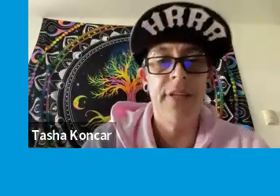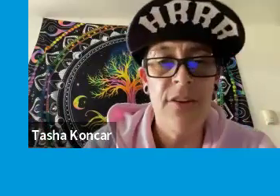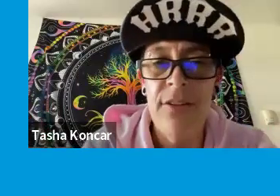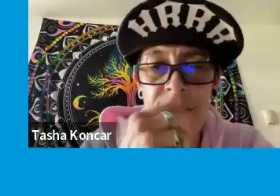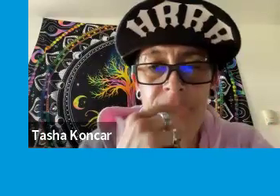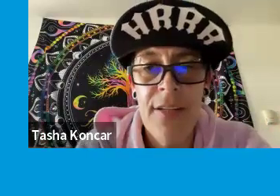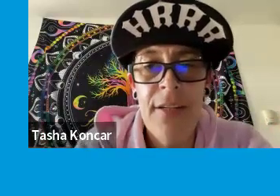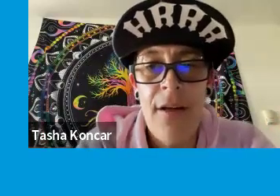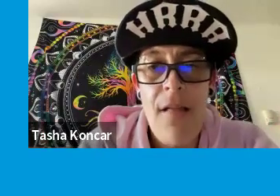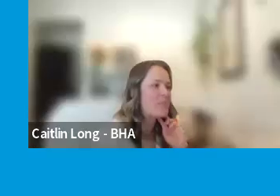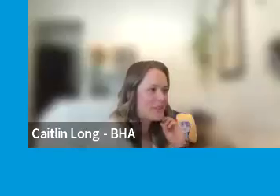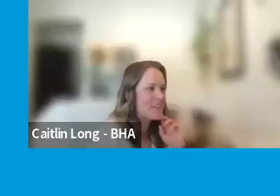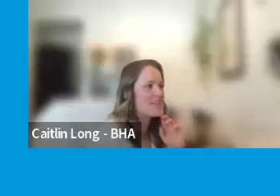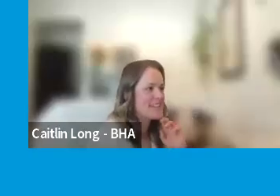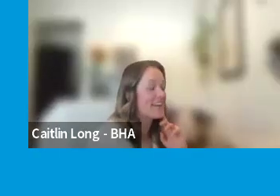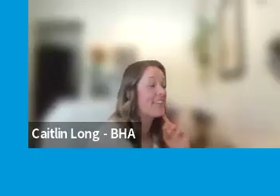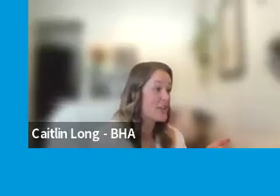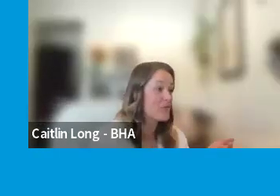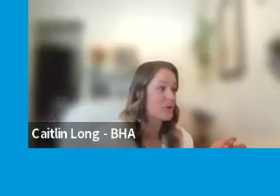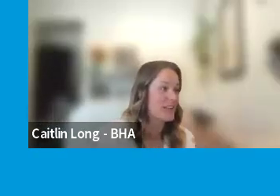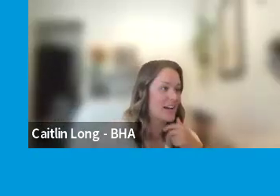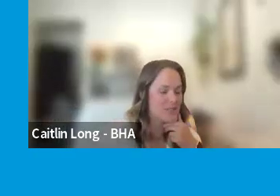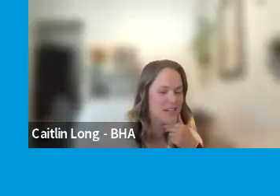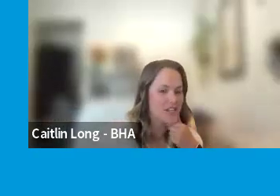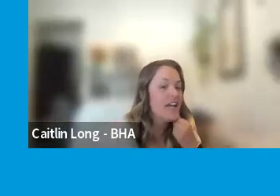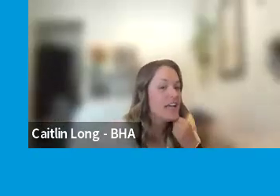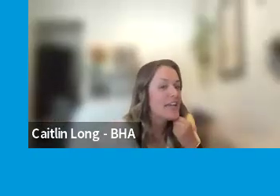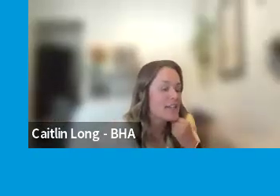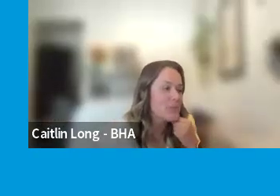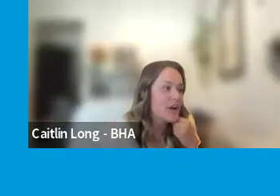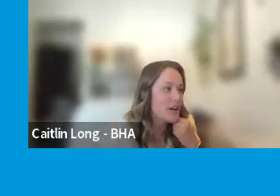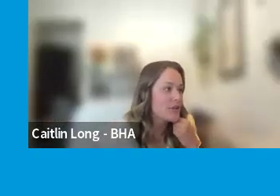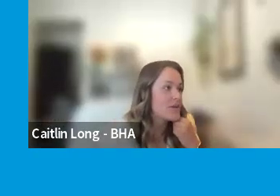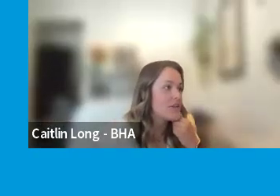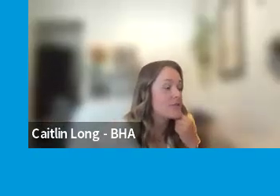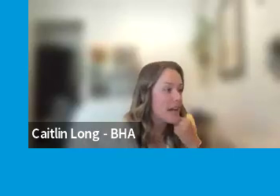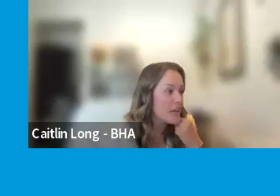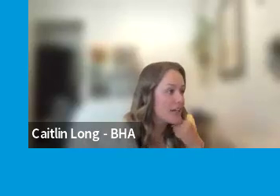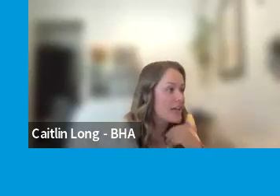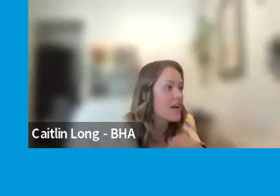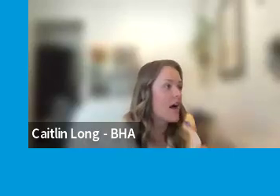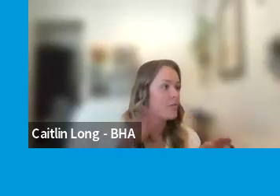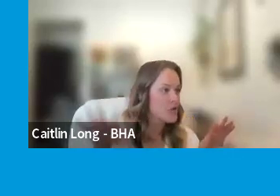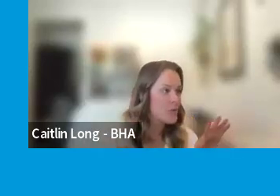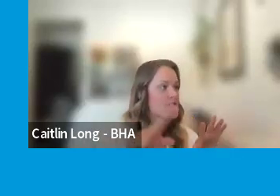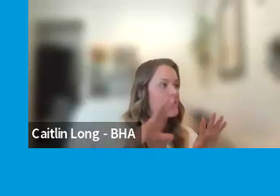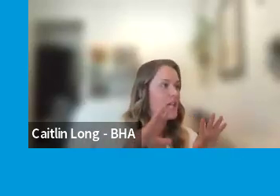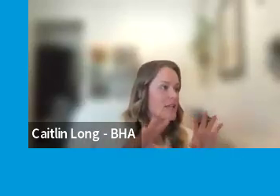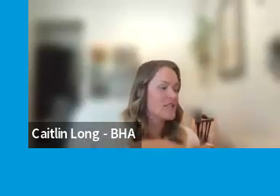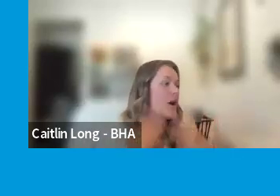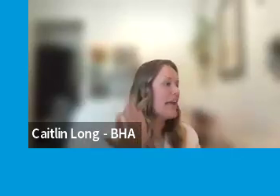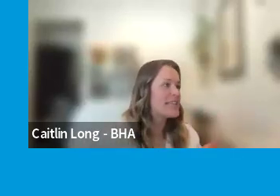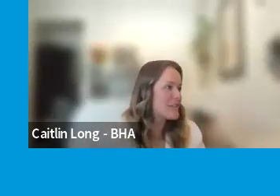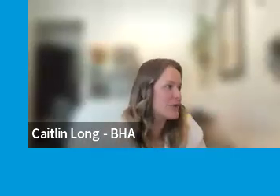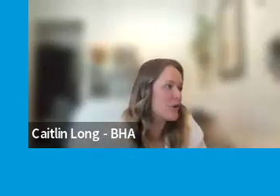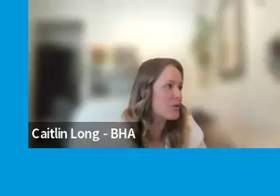So that's all. I completely understand. And thank you for pointing that out, Tasha. Yeah, so we are going to be, staggering new members coming